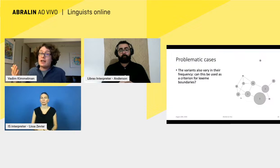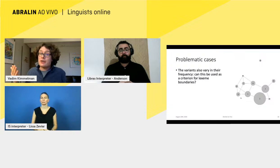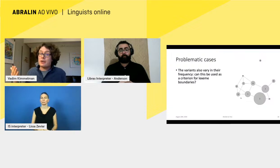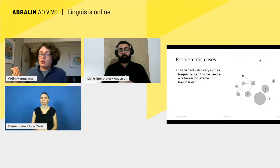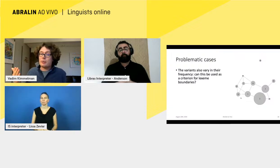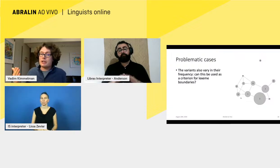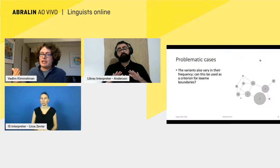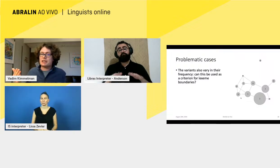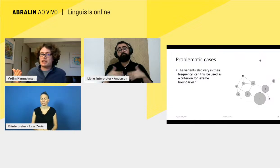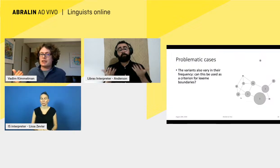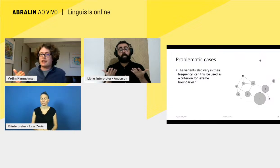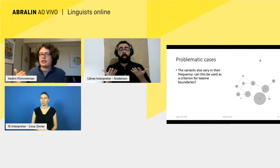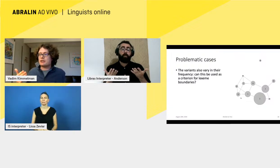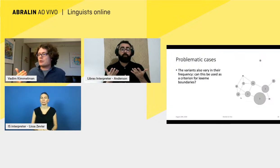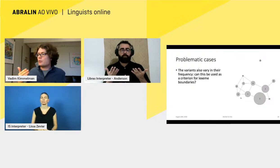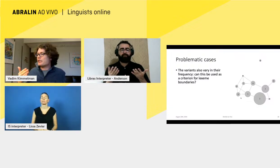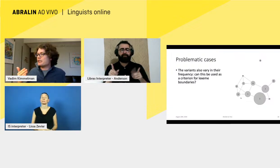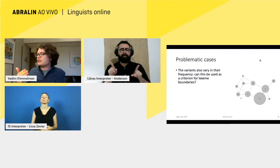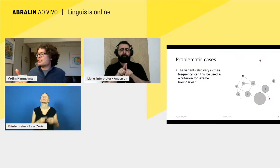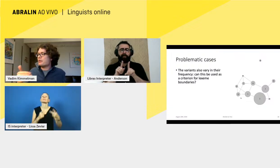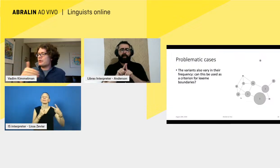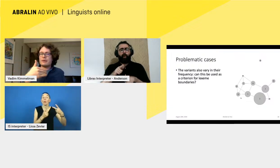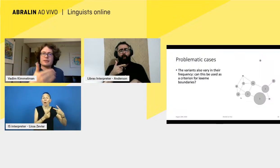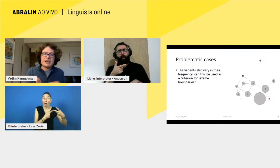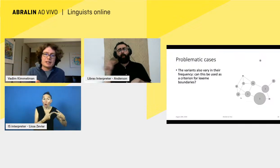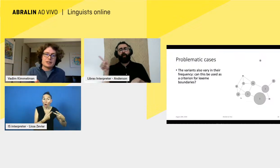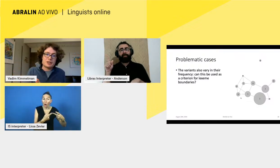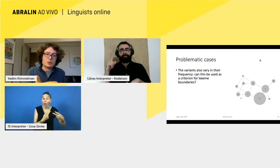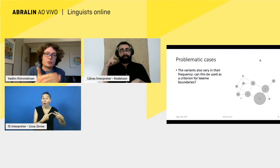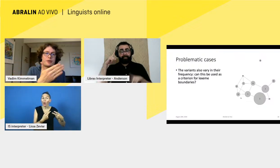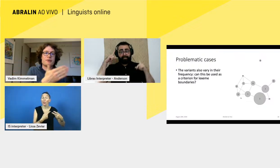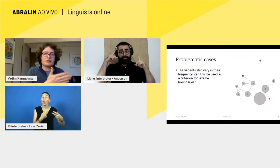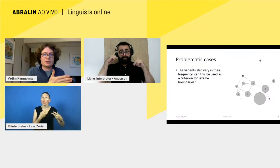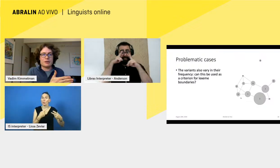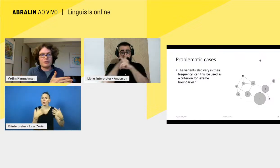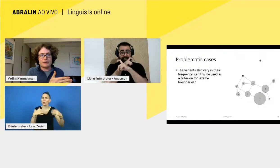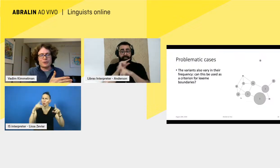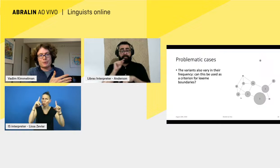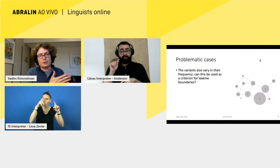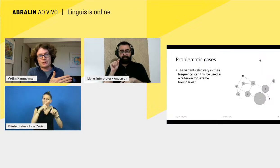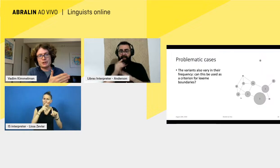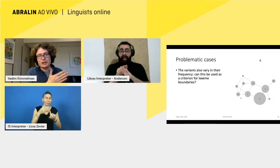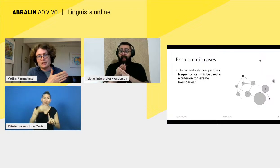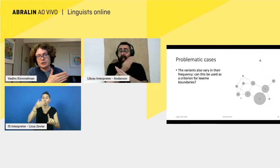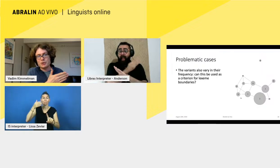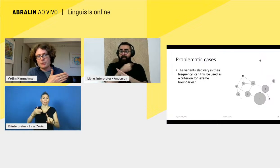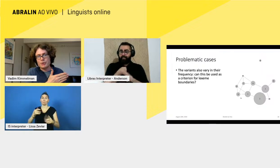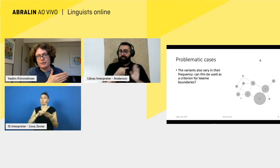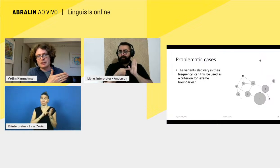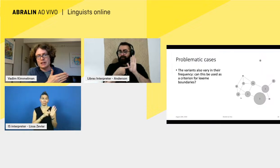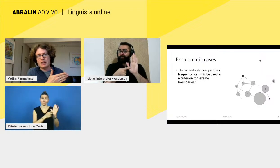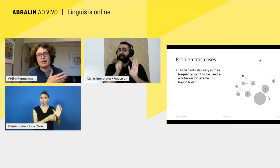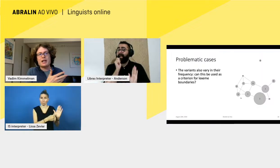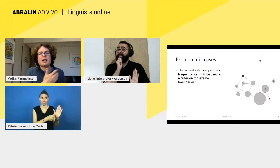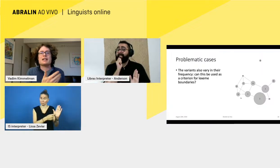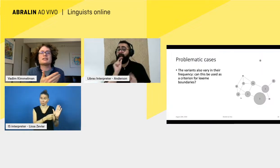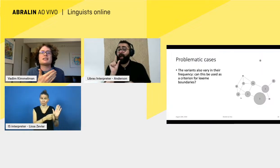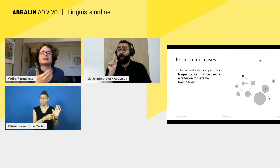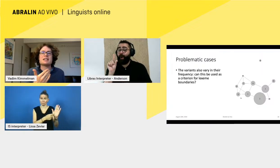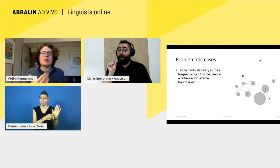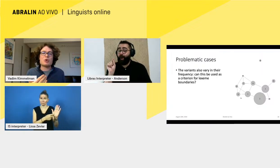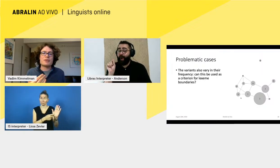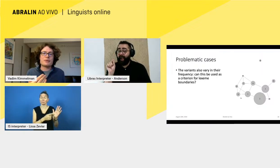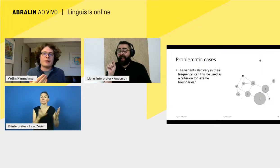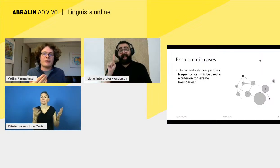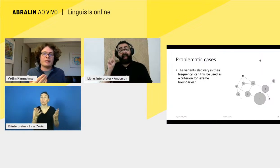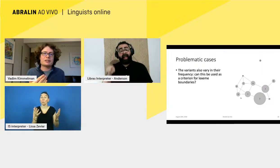And another complication that we didn't even reflect in the previous graphical representations on the previous slide is